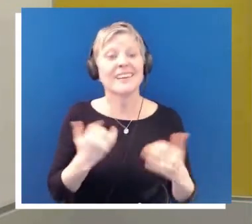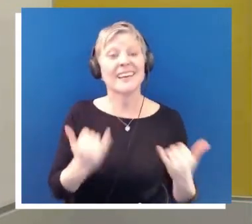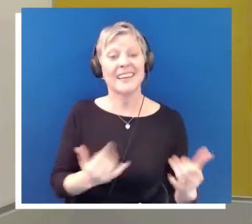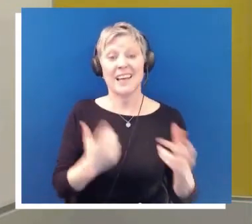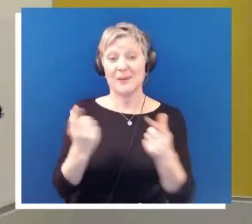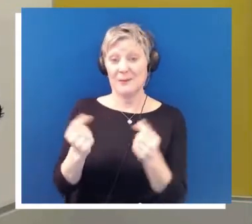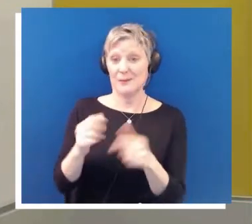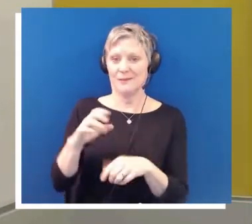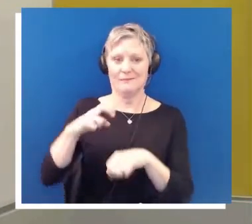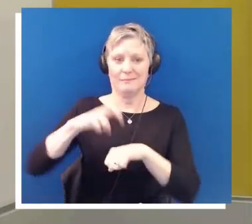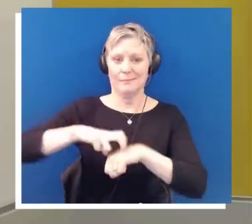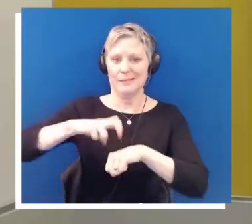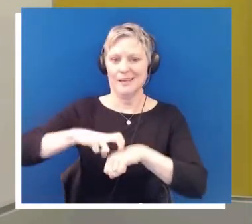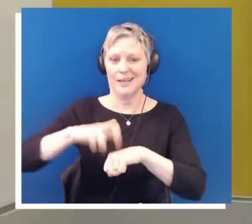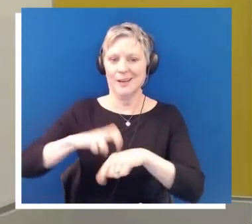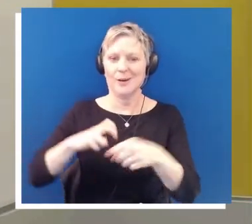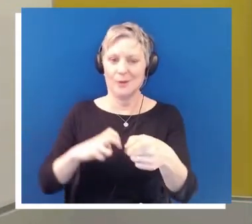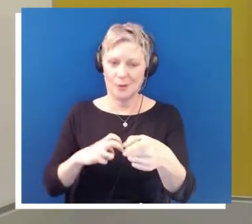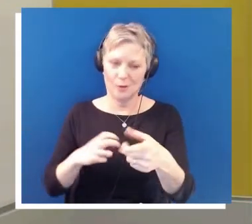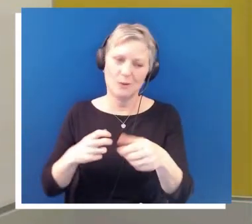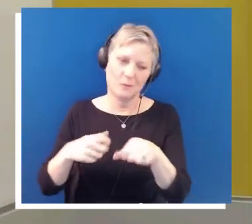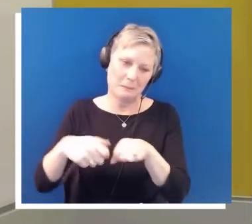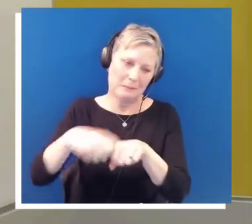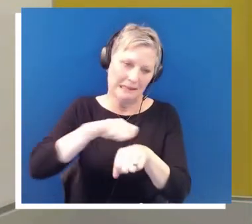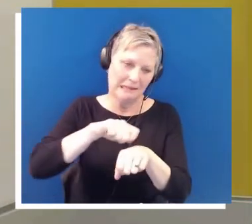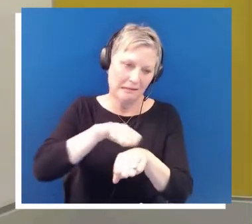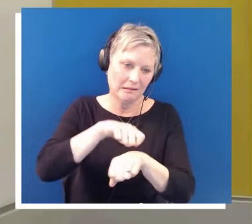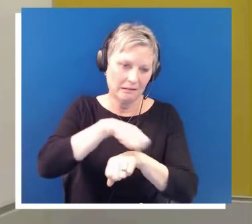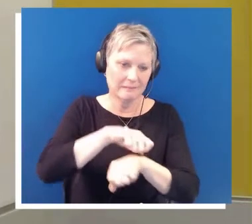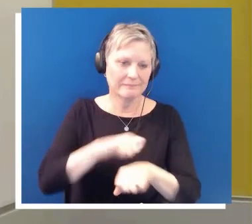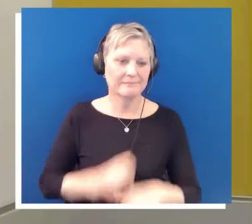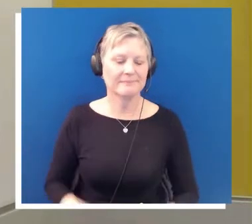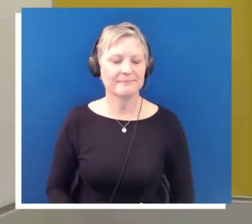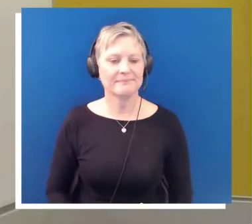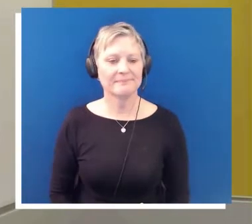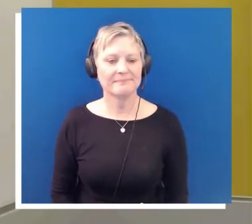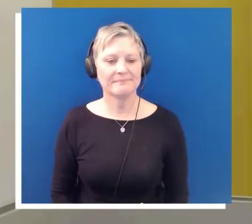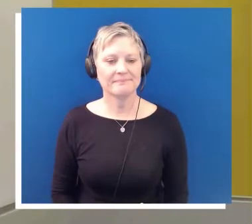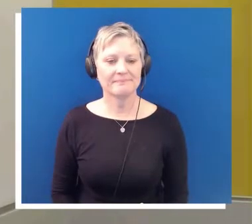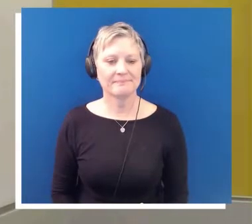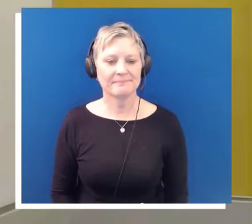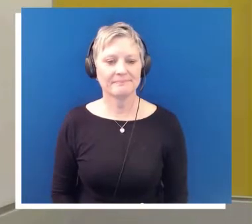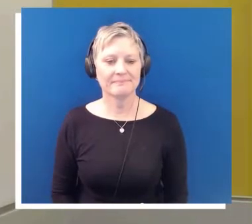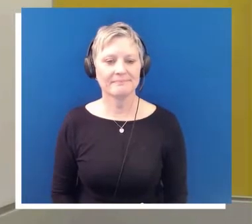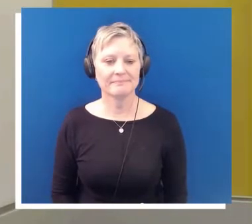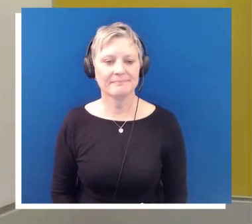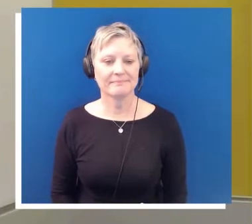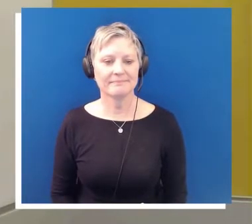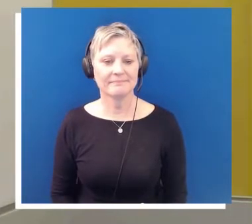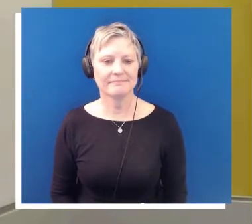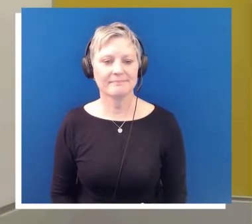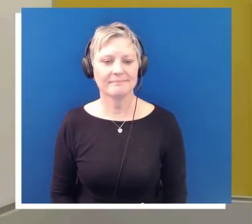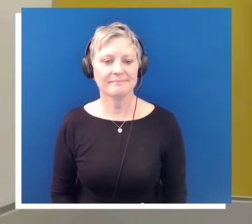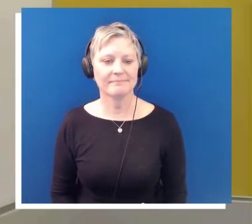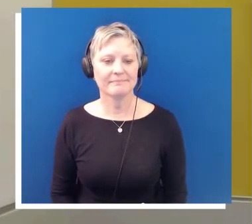okay? So what we're going to do is we're going to peel the potato, okay? Just like so.